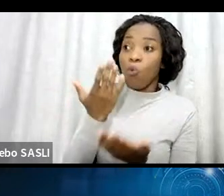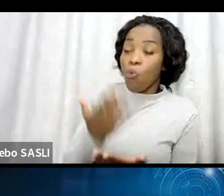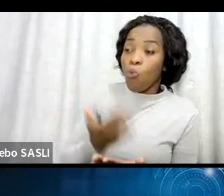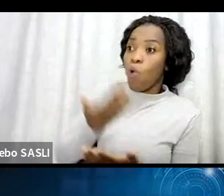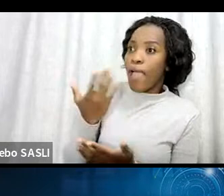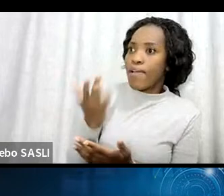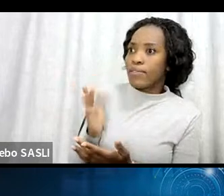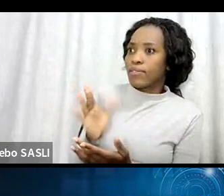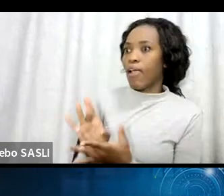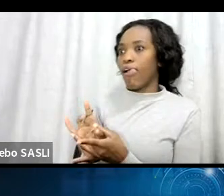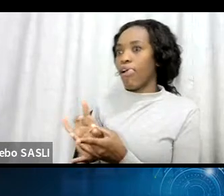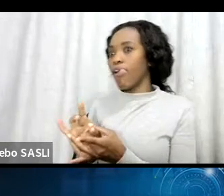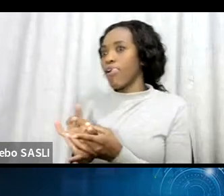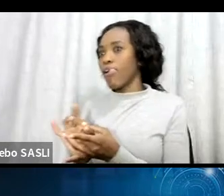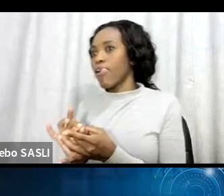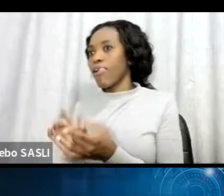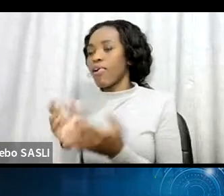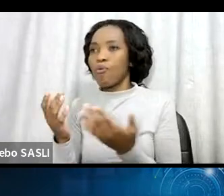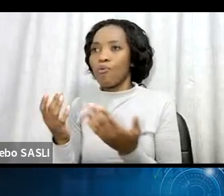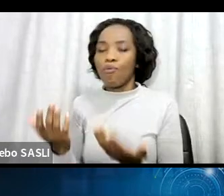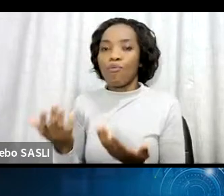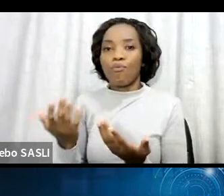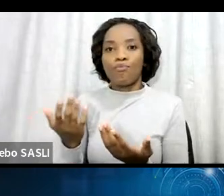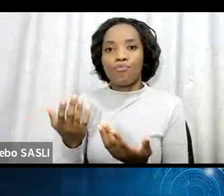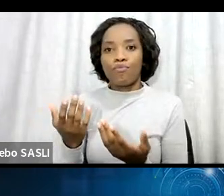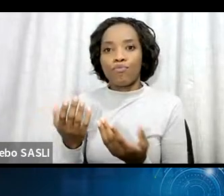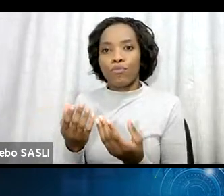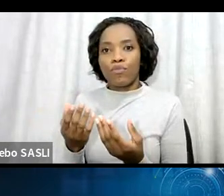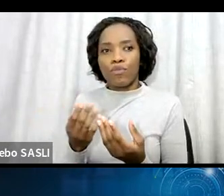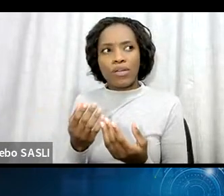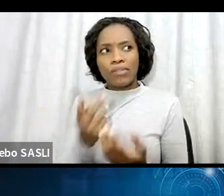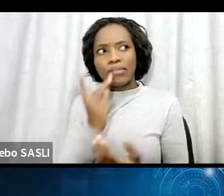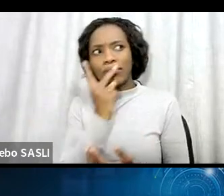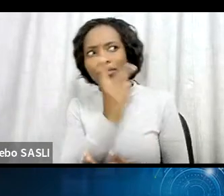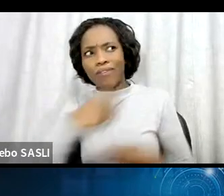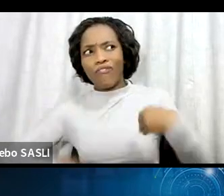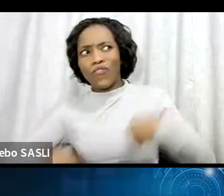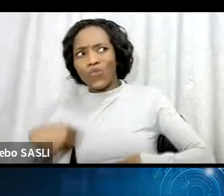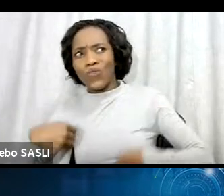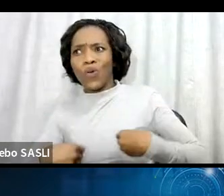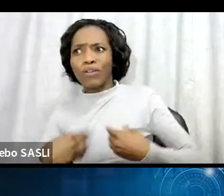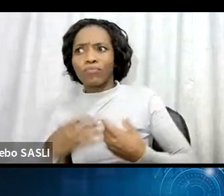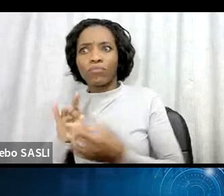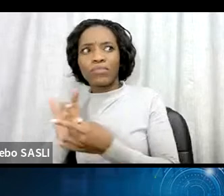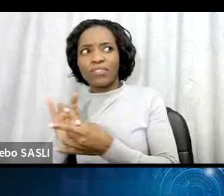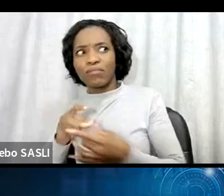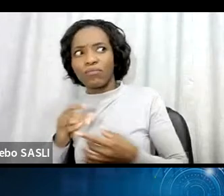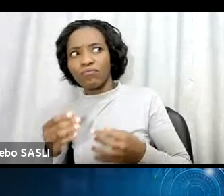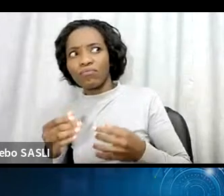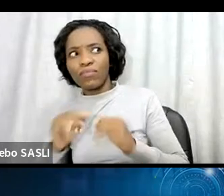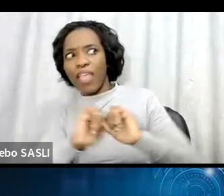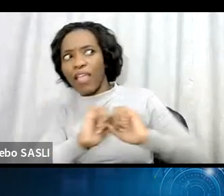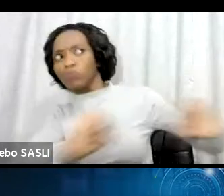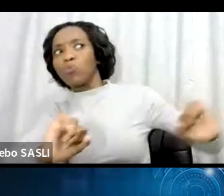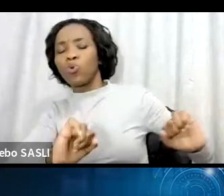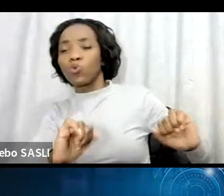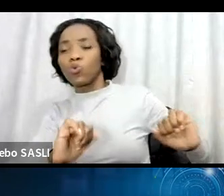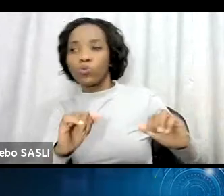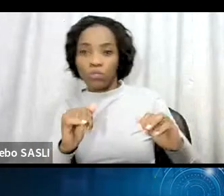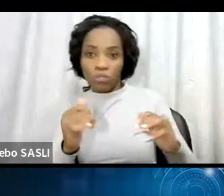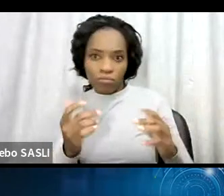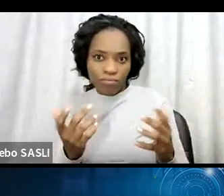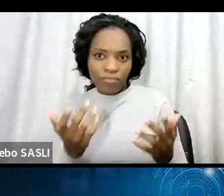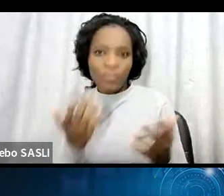SARS to mitigate or deal with activities of fraud and corruption? You can expand more on that info as well